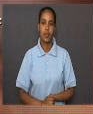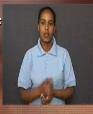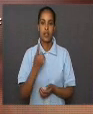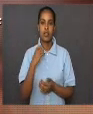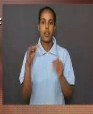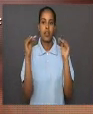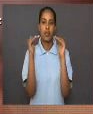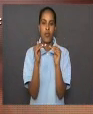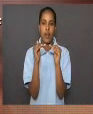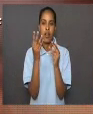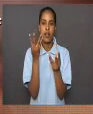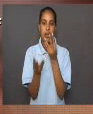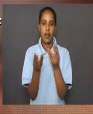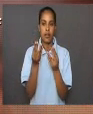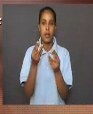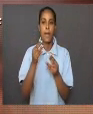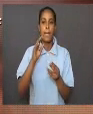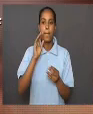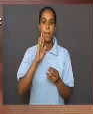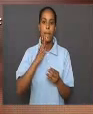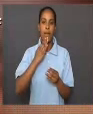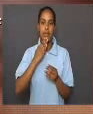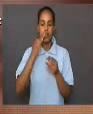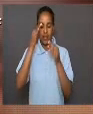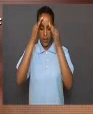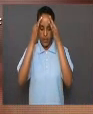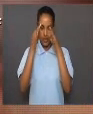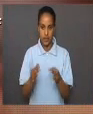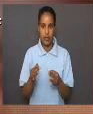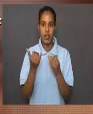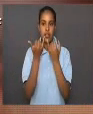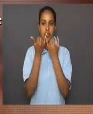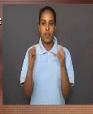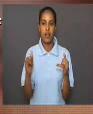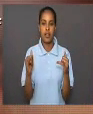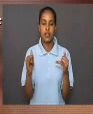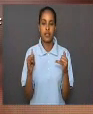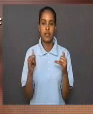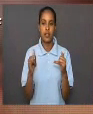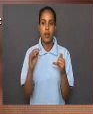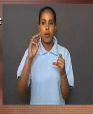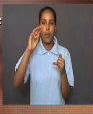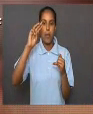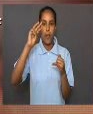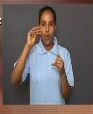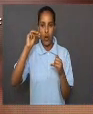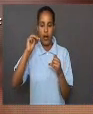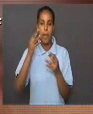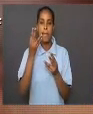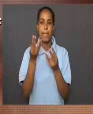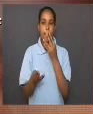The equivalent mass of a base can be determined by dividing its molar